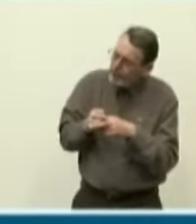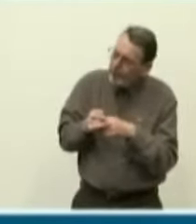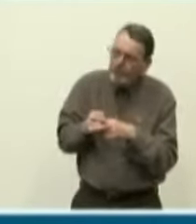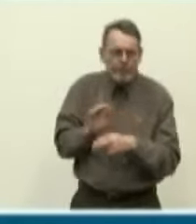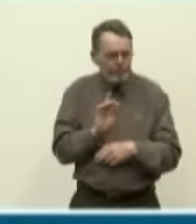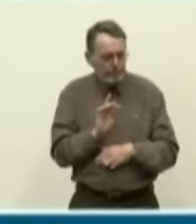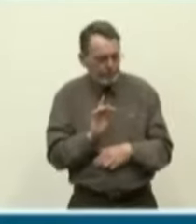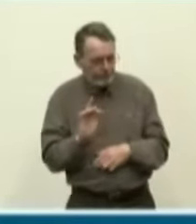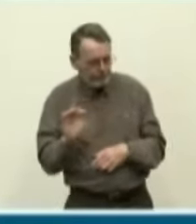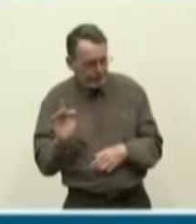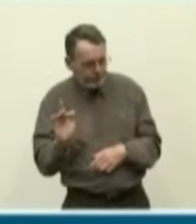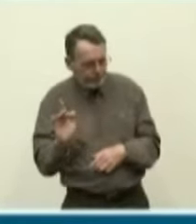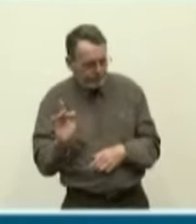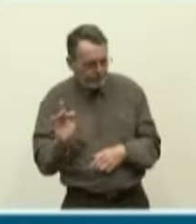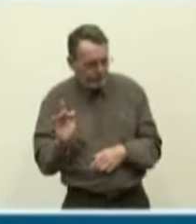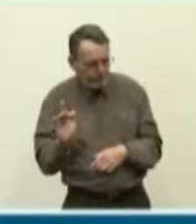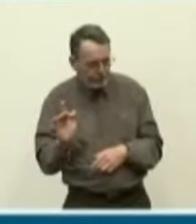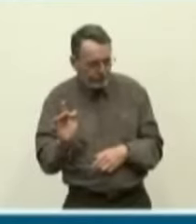seconds.